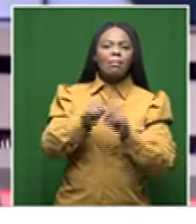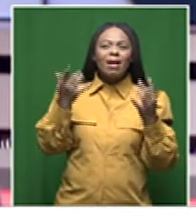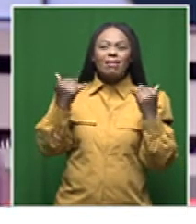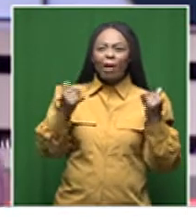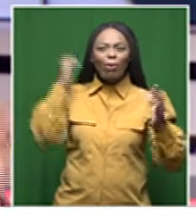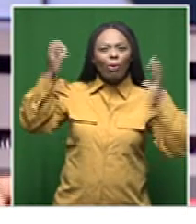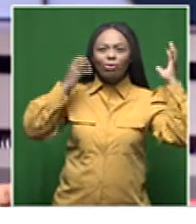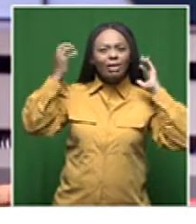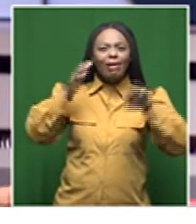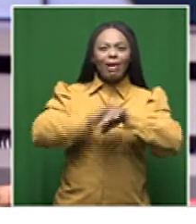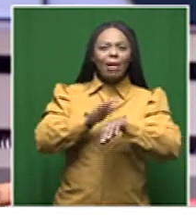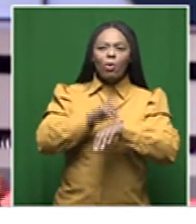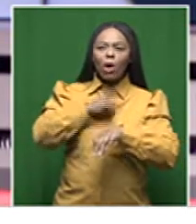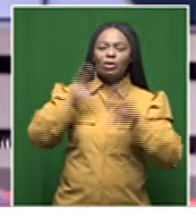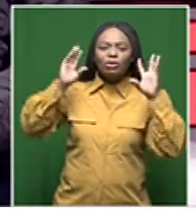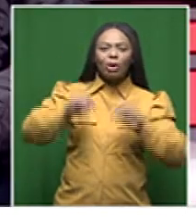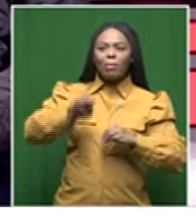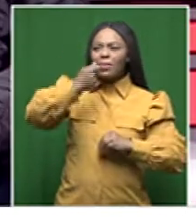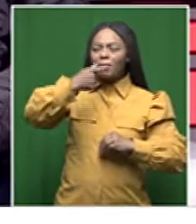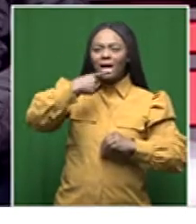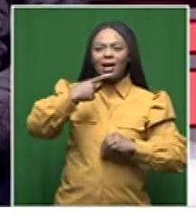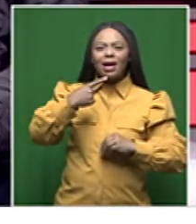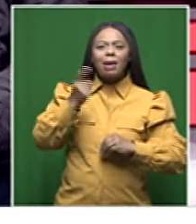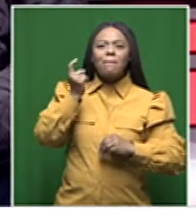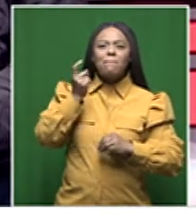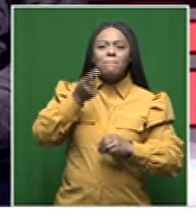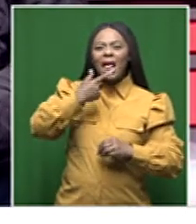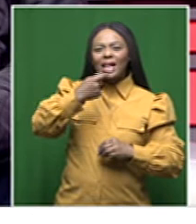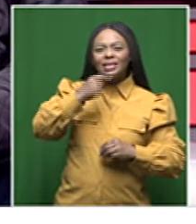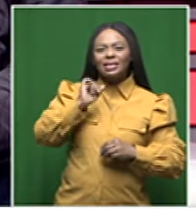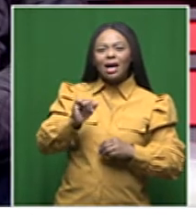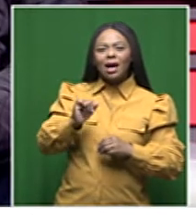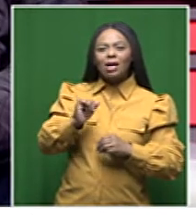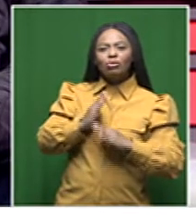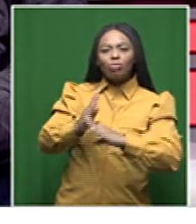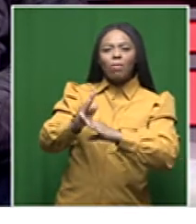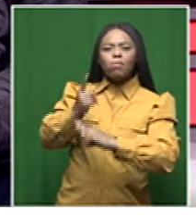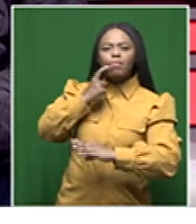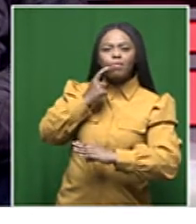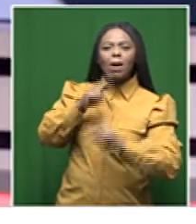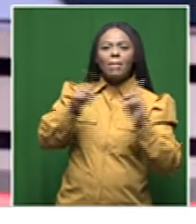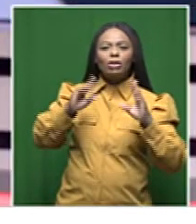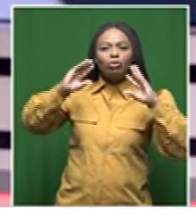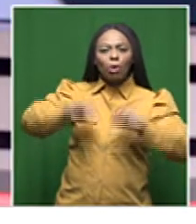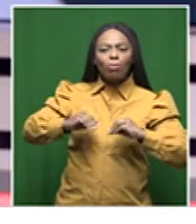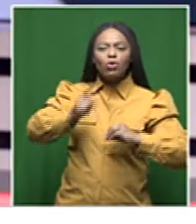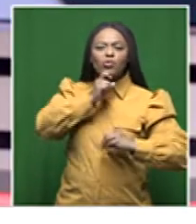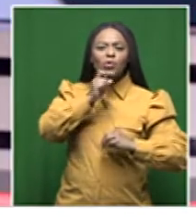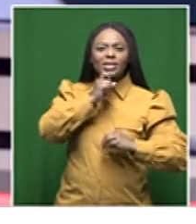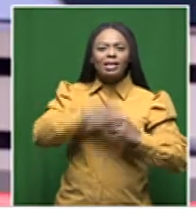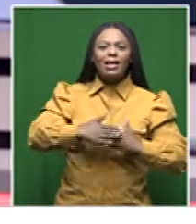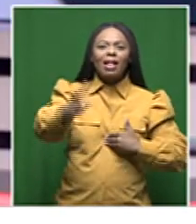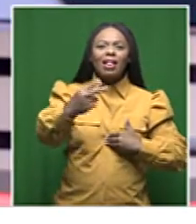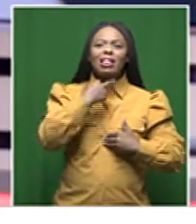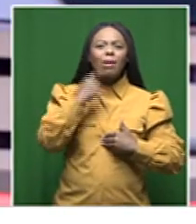time where you stopped taking contraceptives and you now find yourself struggling to fall pregnant, what's going through your mind?